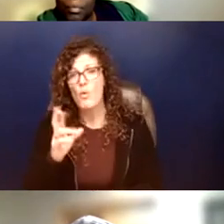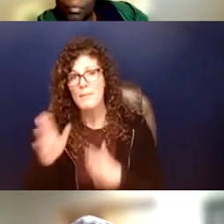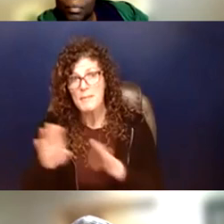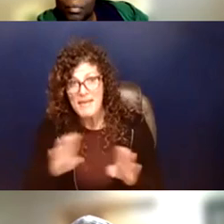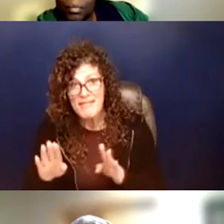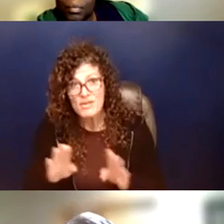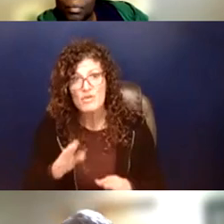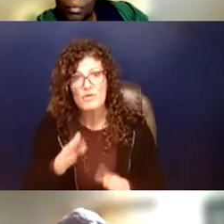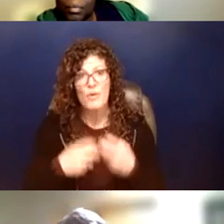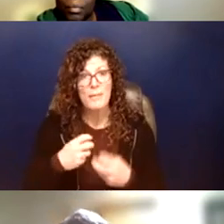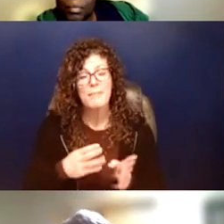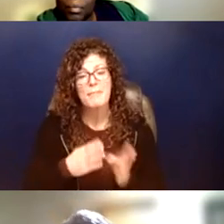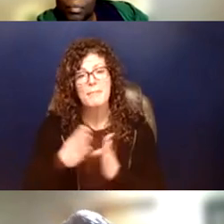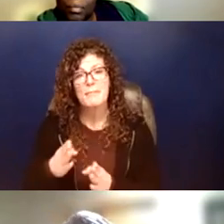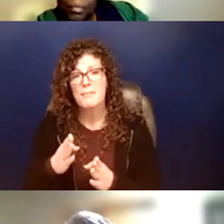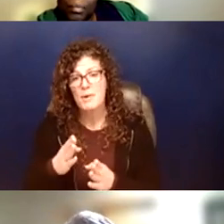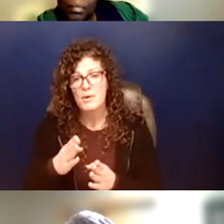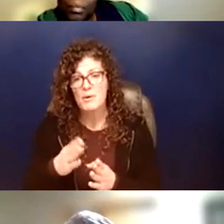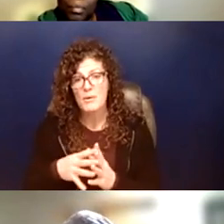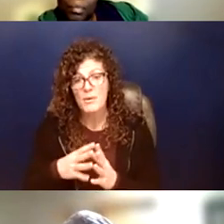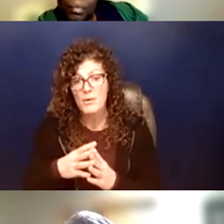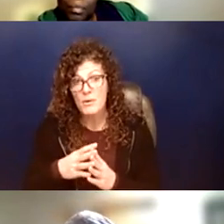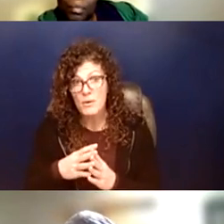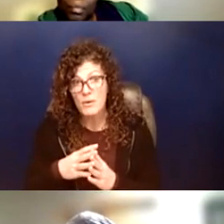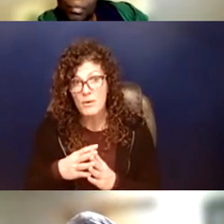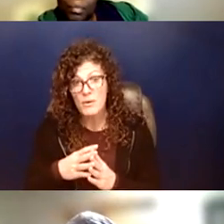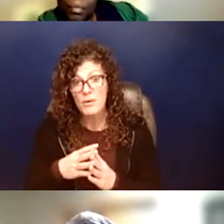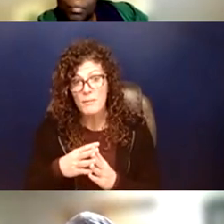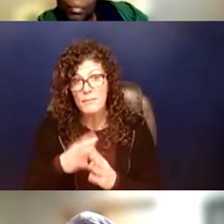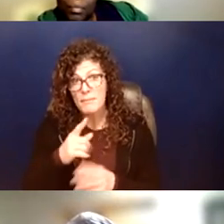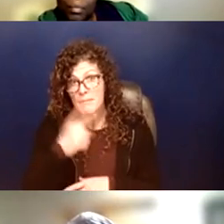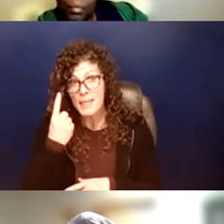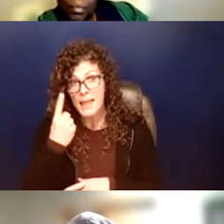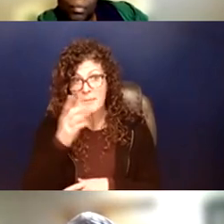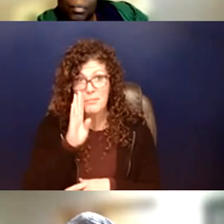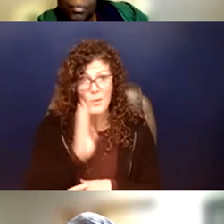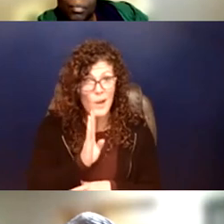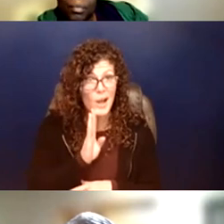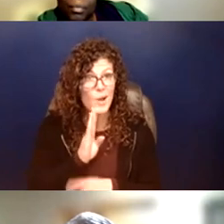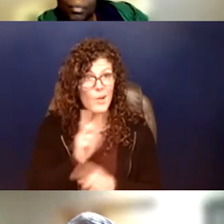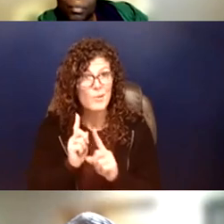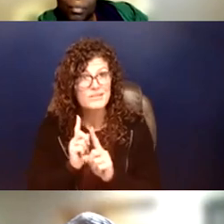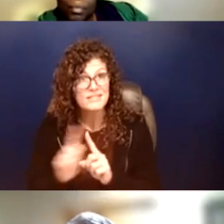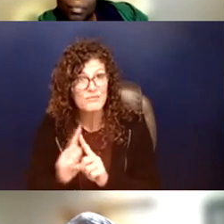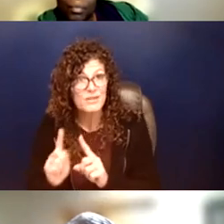behavioral, you know, the Black and brown and different groups,